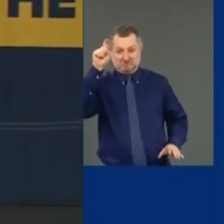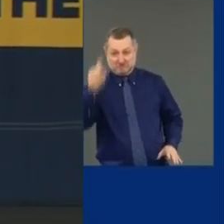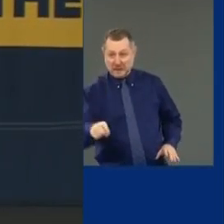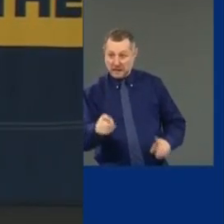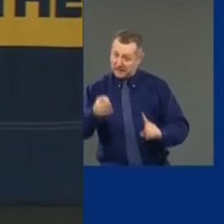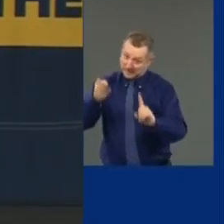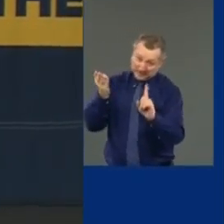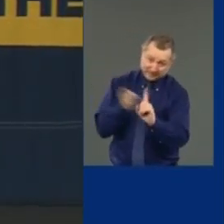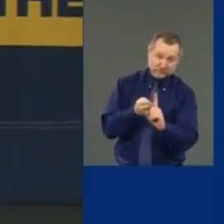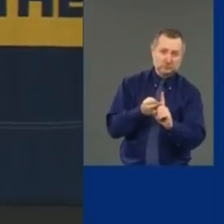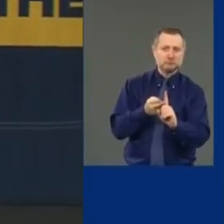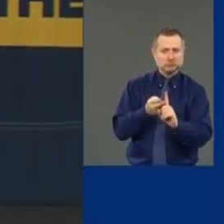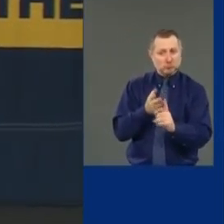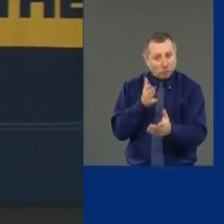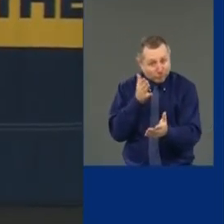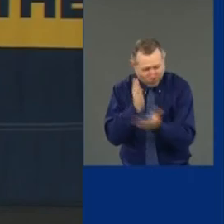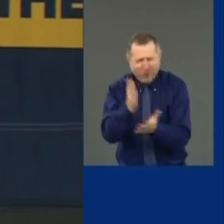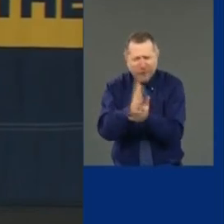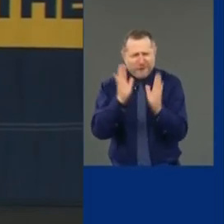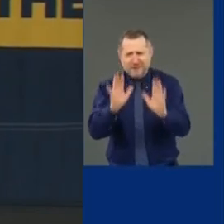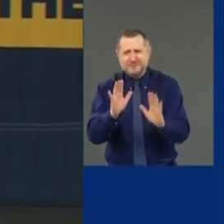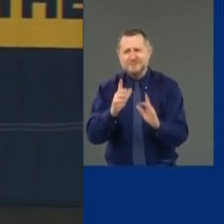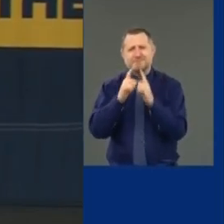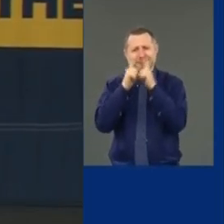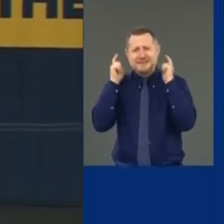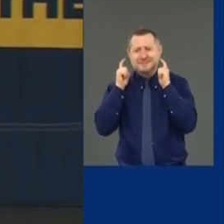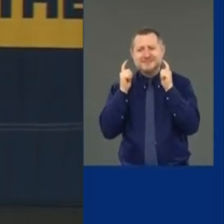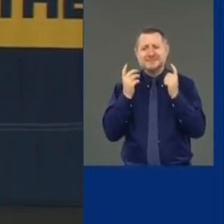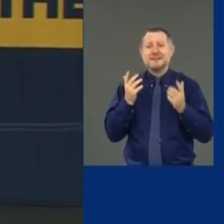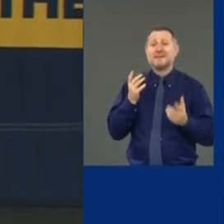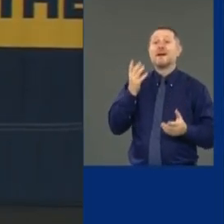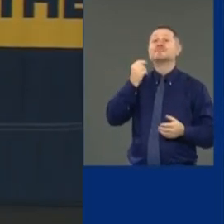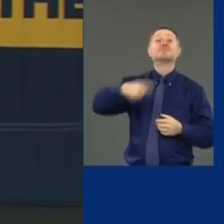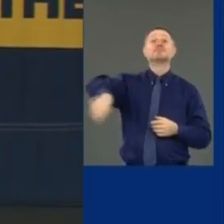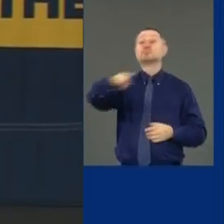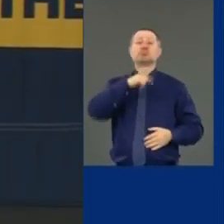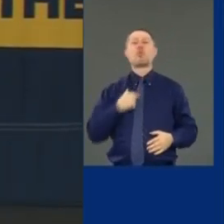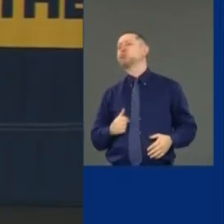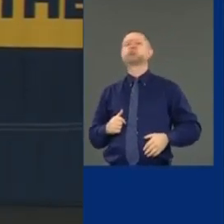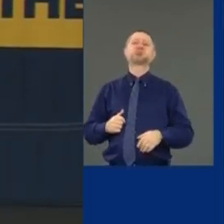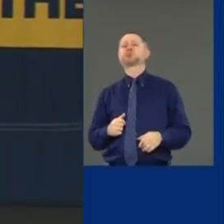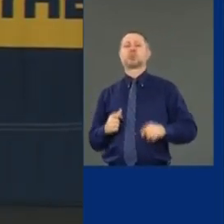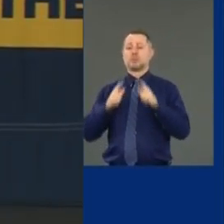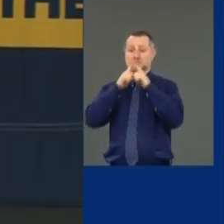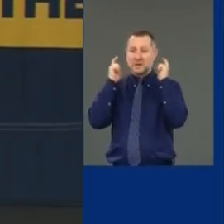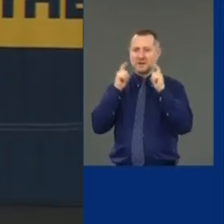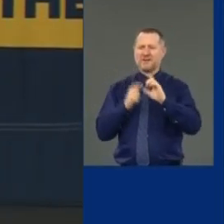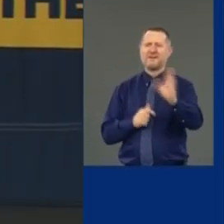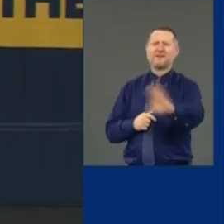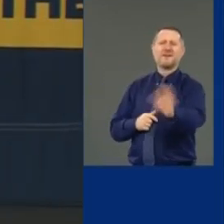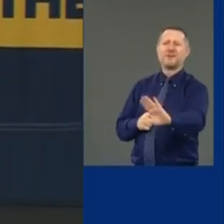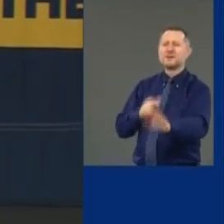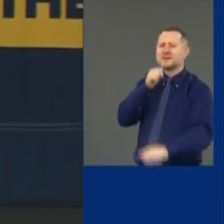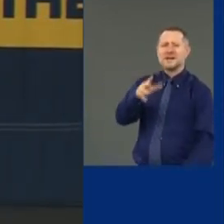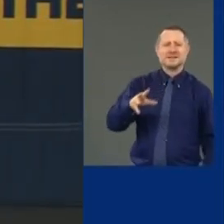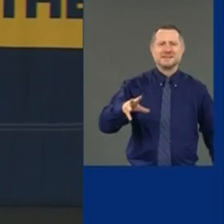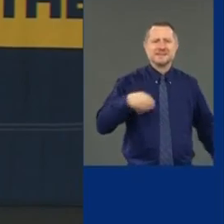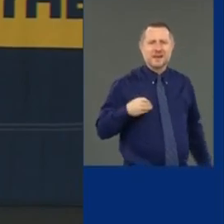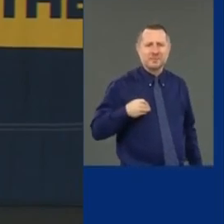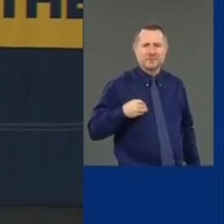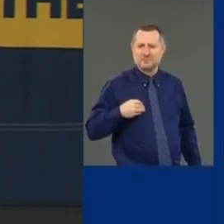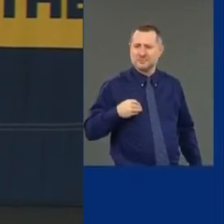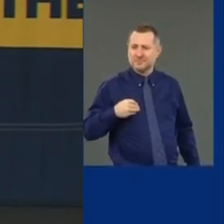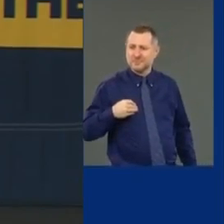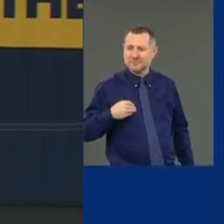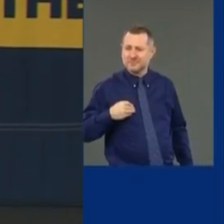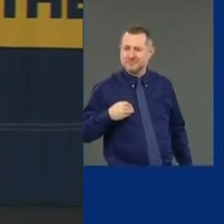it's making it not okay to not wear a mask. Not wearing a mask is not okay. And that has